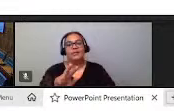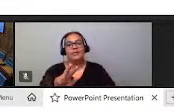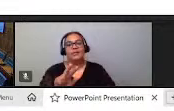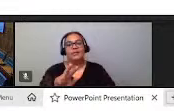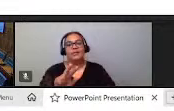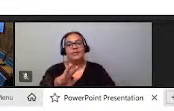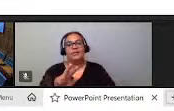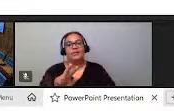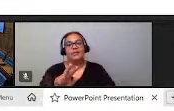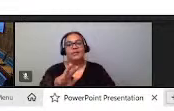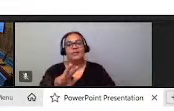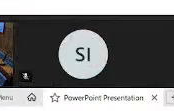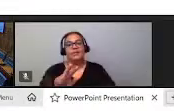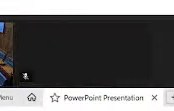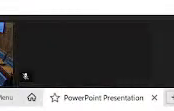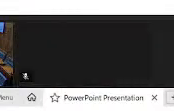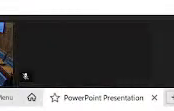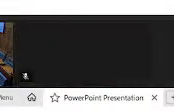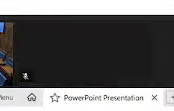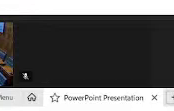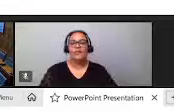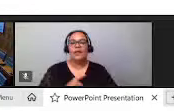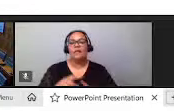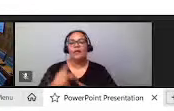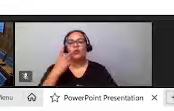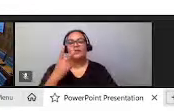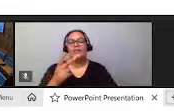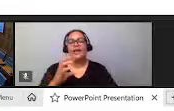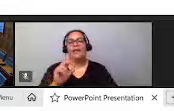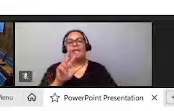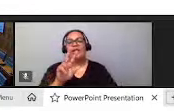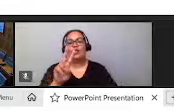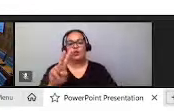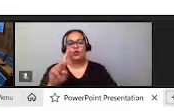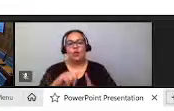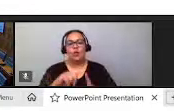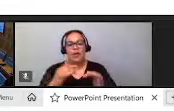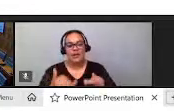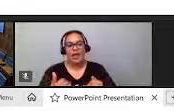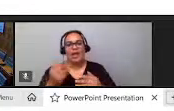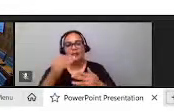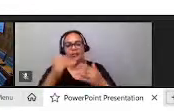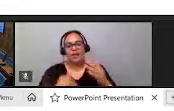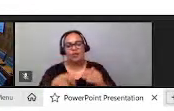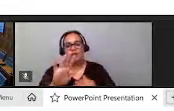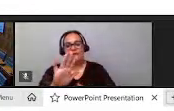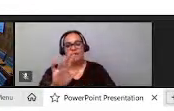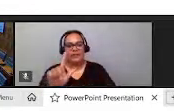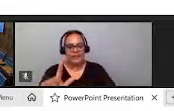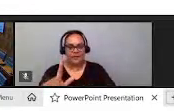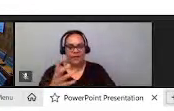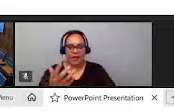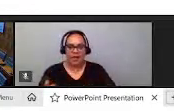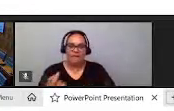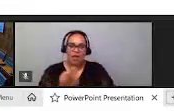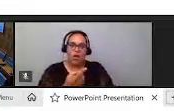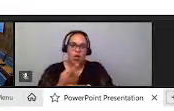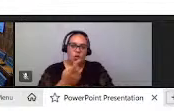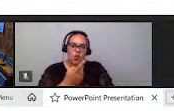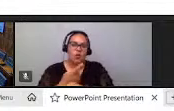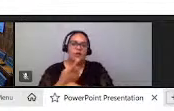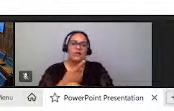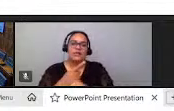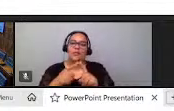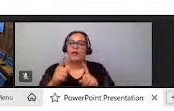vessel turnaround time uh you could see that was 82 uh as we stand now it's down to 57 uh hours